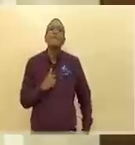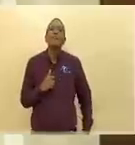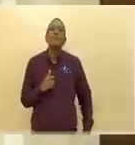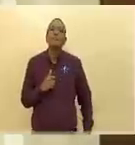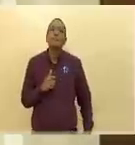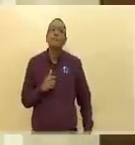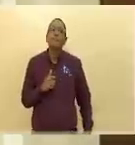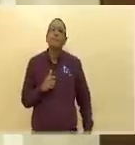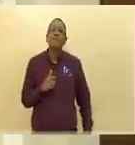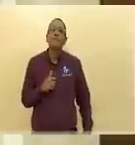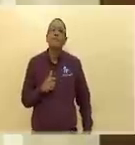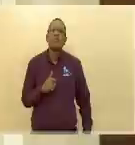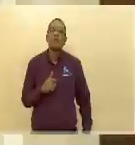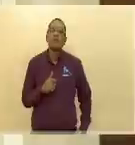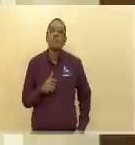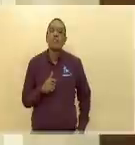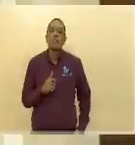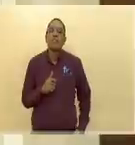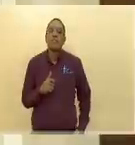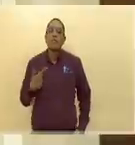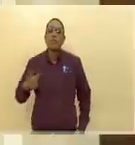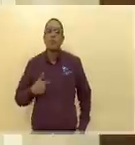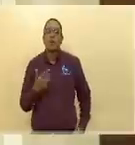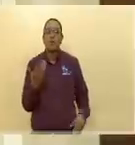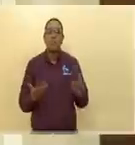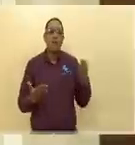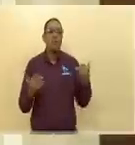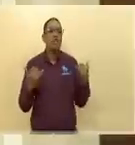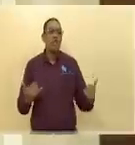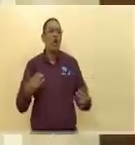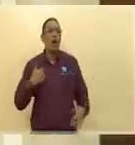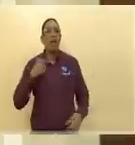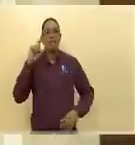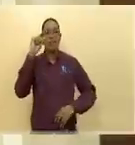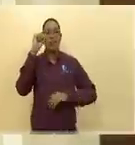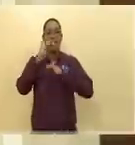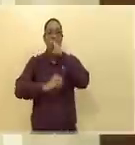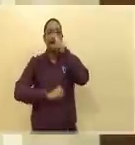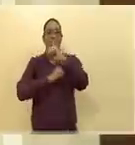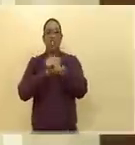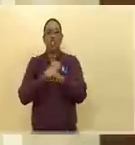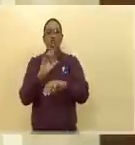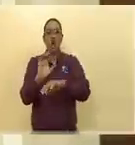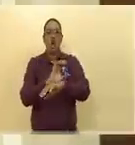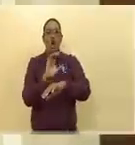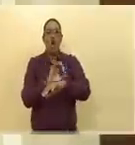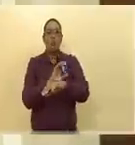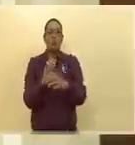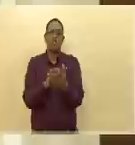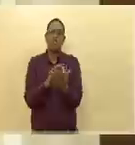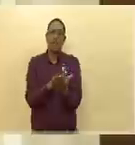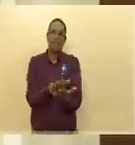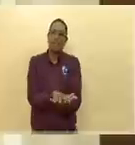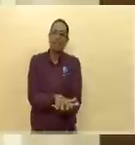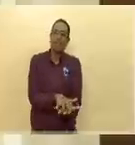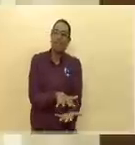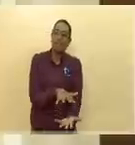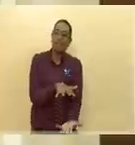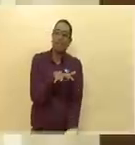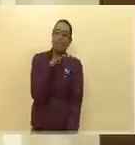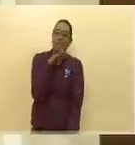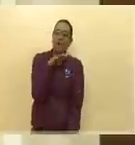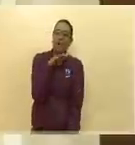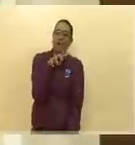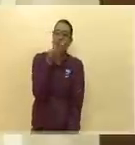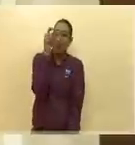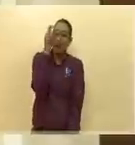So we probably would now have about 20 years of computer-generated records. But we